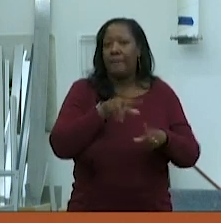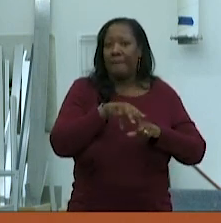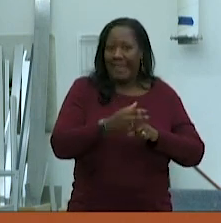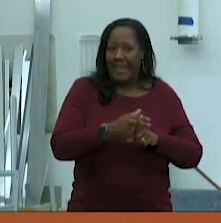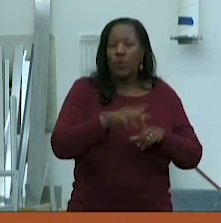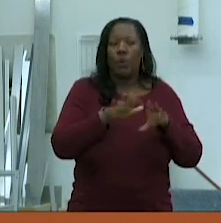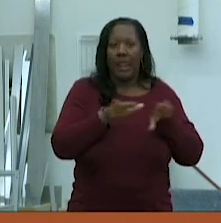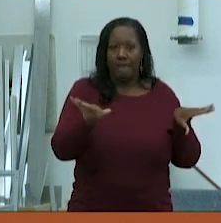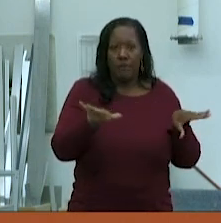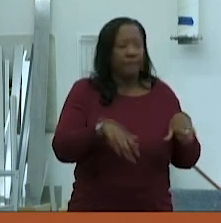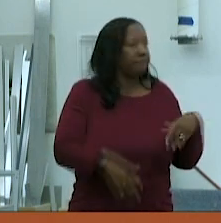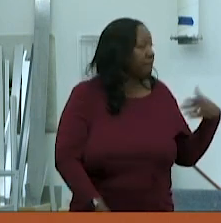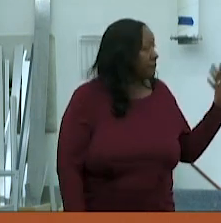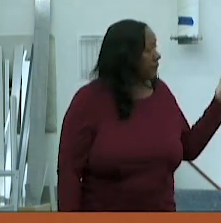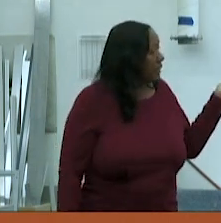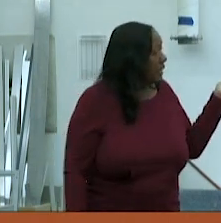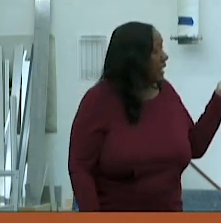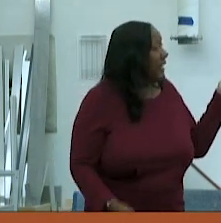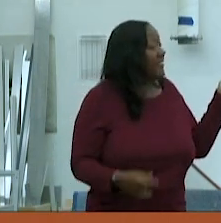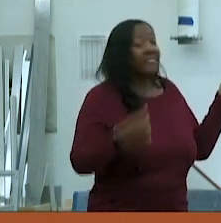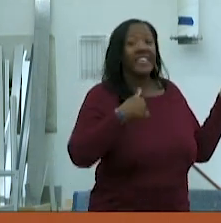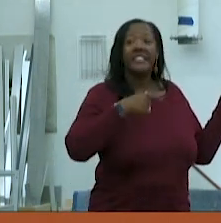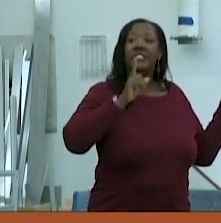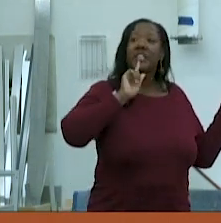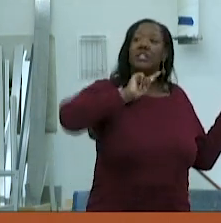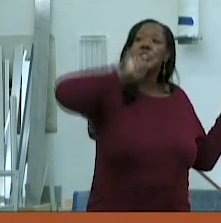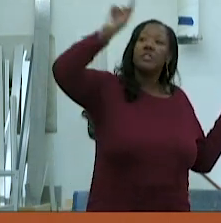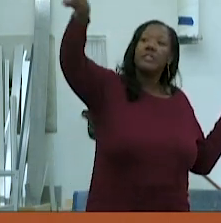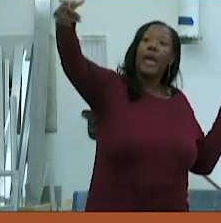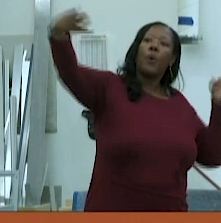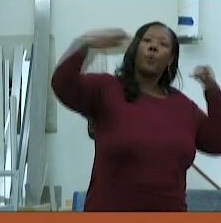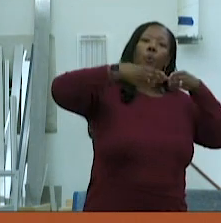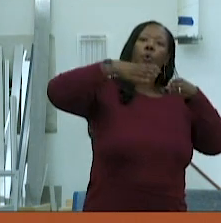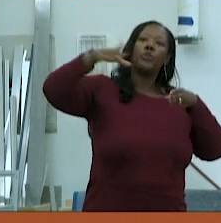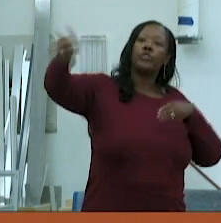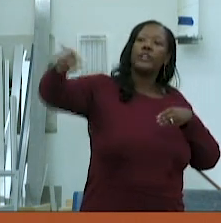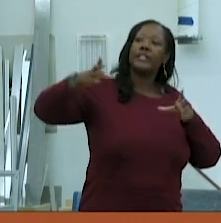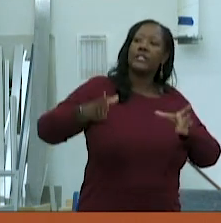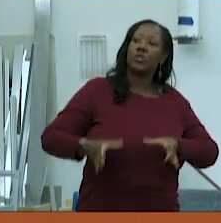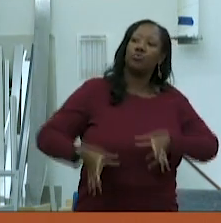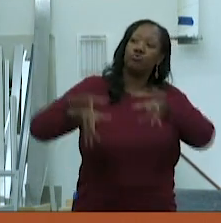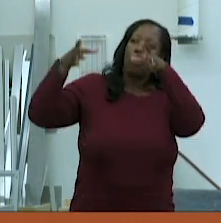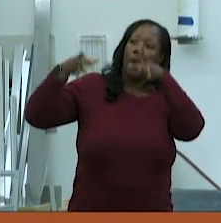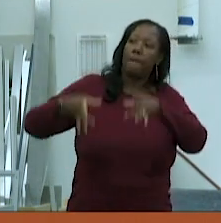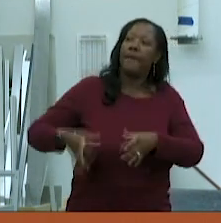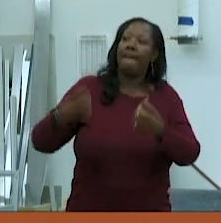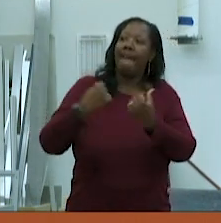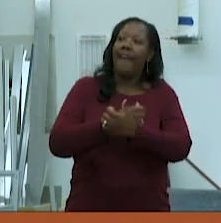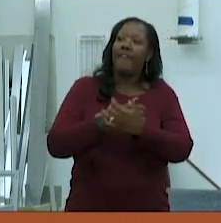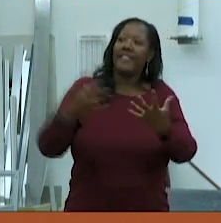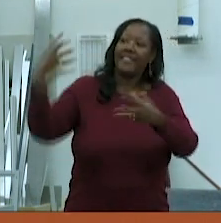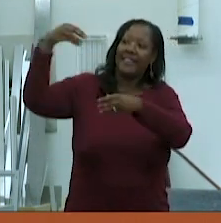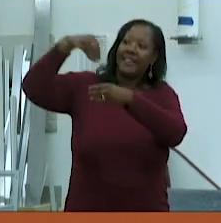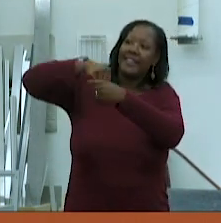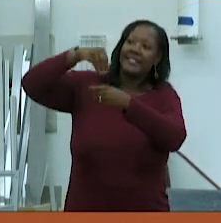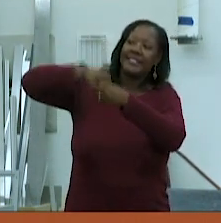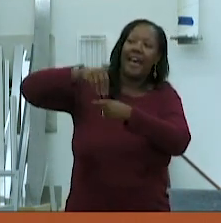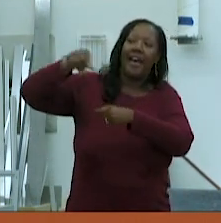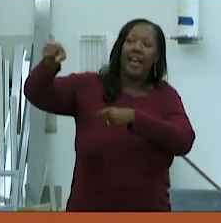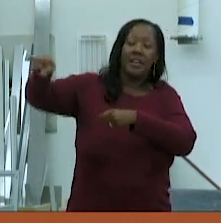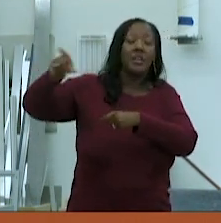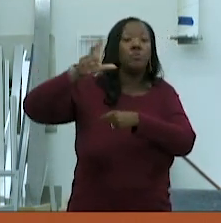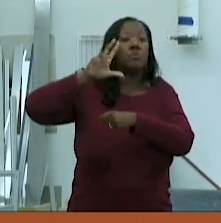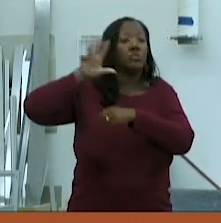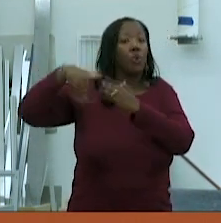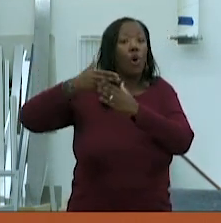this photo here shows actually the drum over there in that corner, all the components inside that drum, how it works. It was all 3D